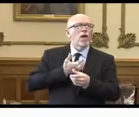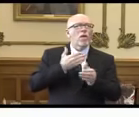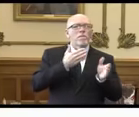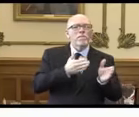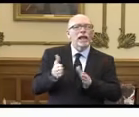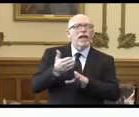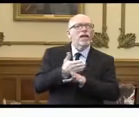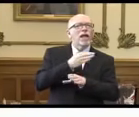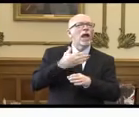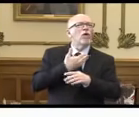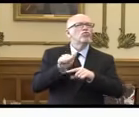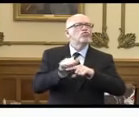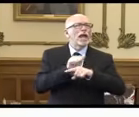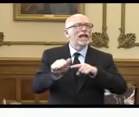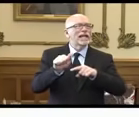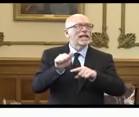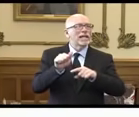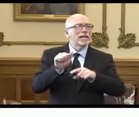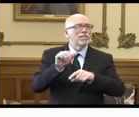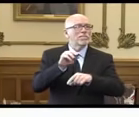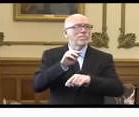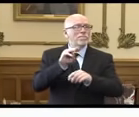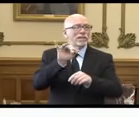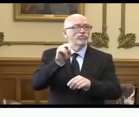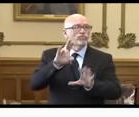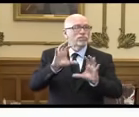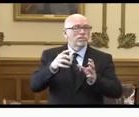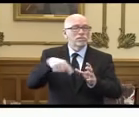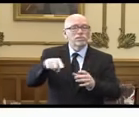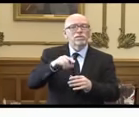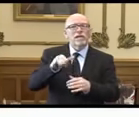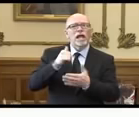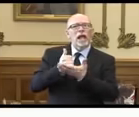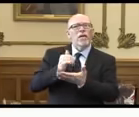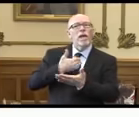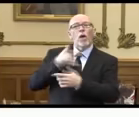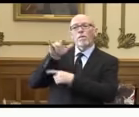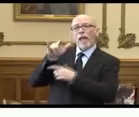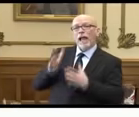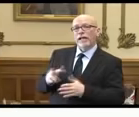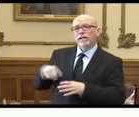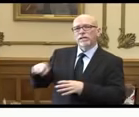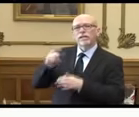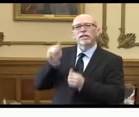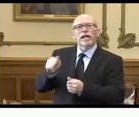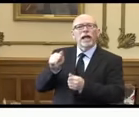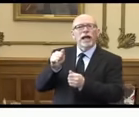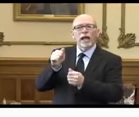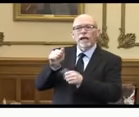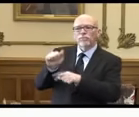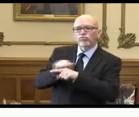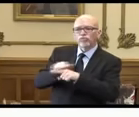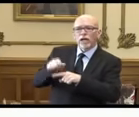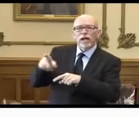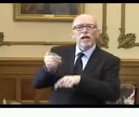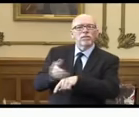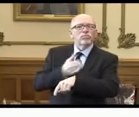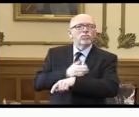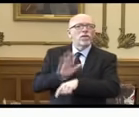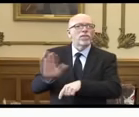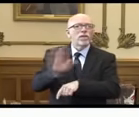scheduled training missions. These missions aid in the training of our pilots to meet time on target and increase crew